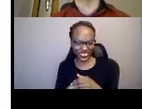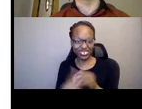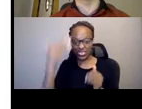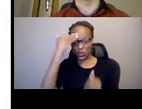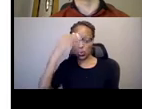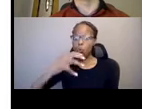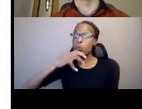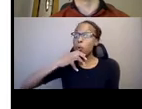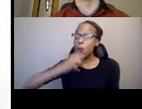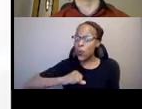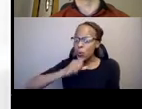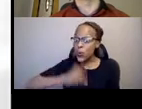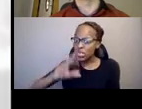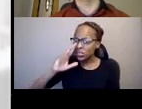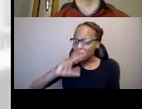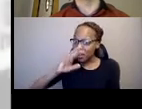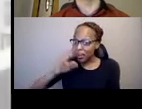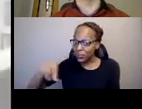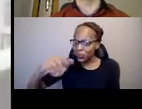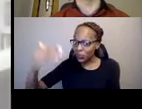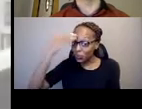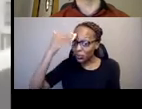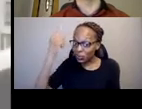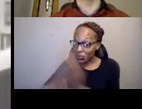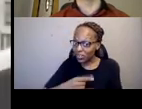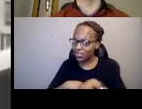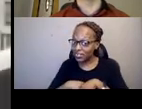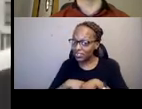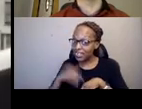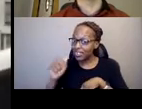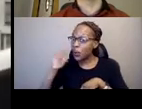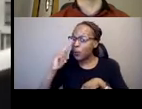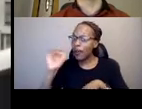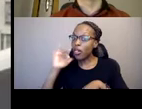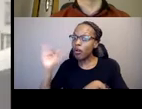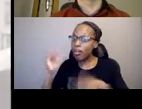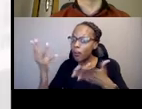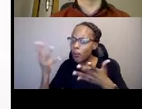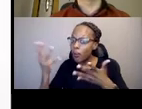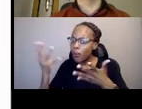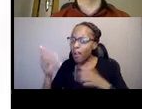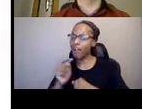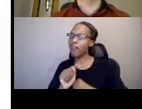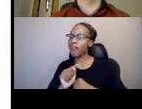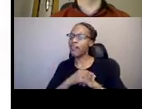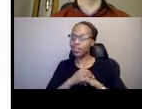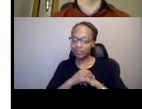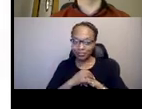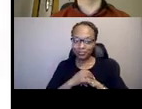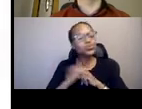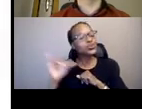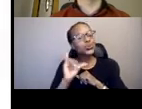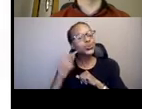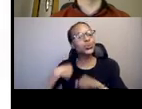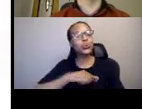right, William? You can click on that rat and we'll see what that rat looks like. And then we're also